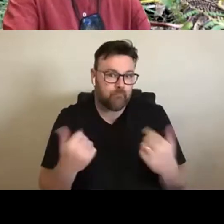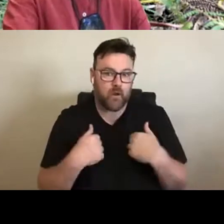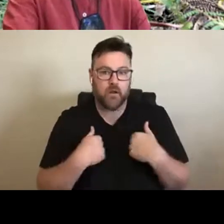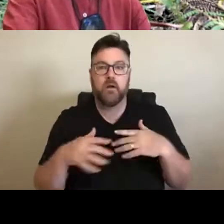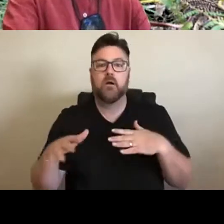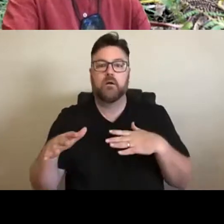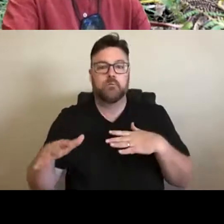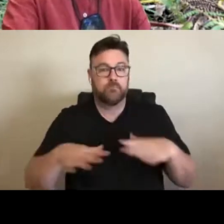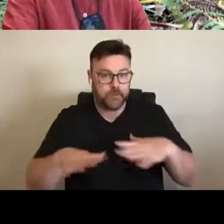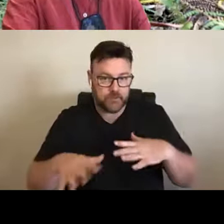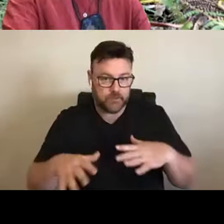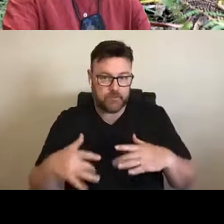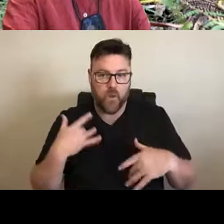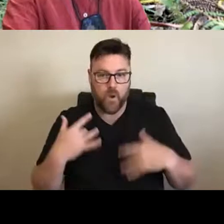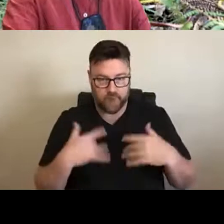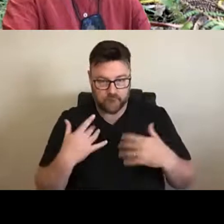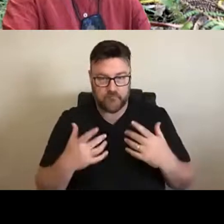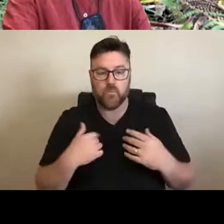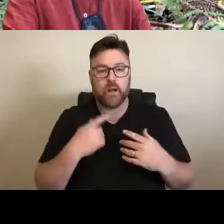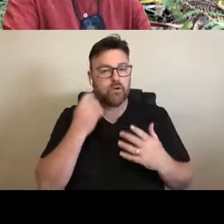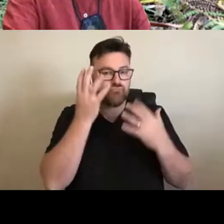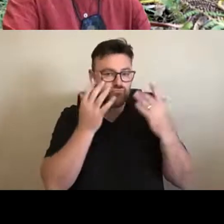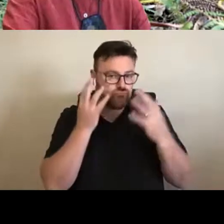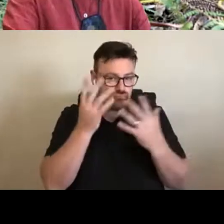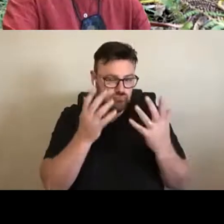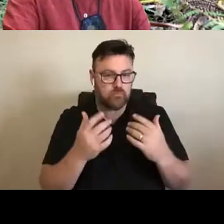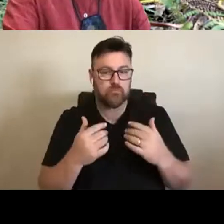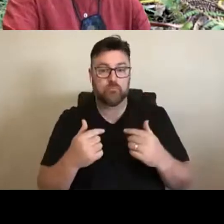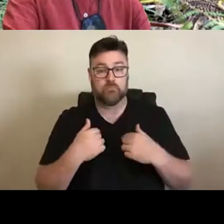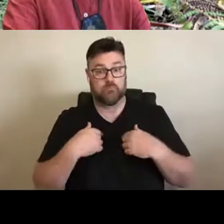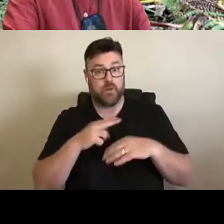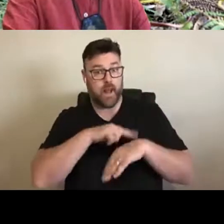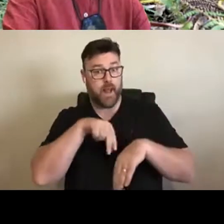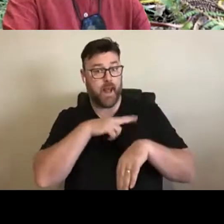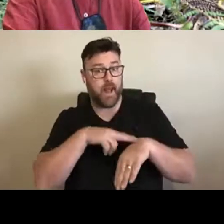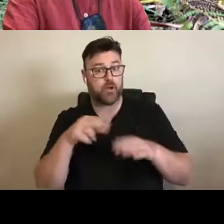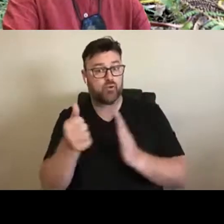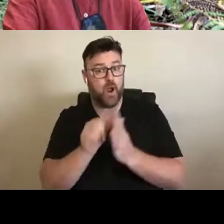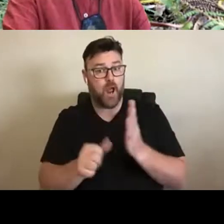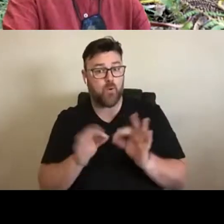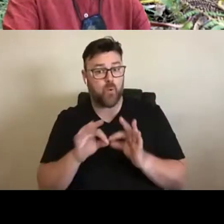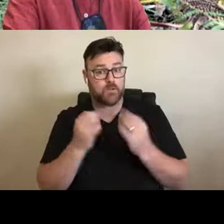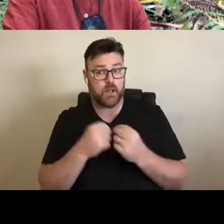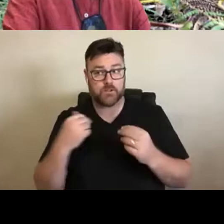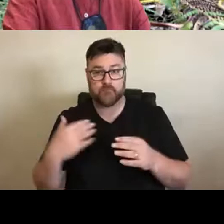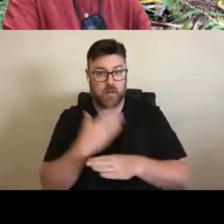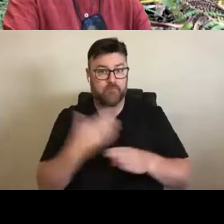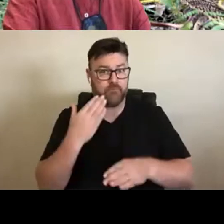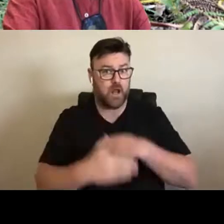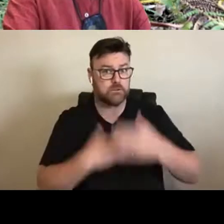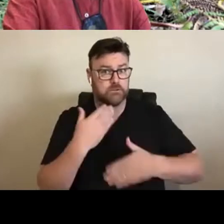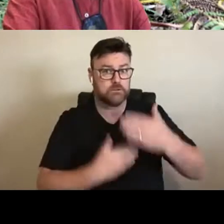taking some time today to consider and reflect with you all. So as a national arts organisation that's been going faster and faster and is